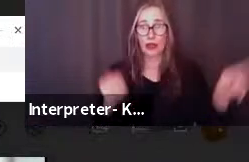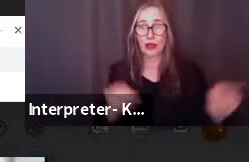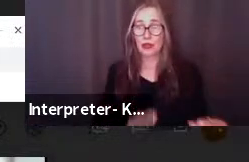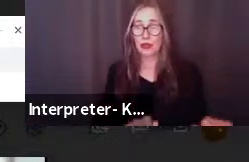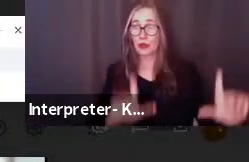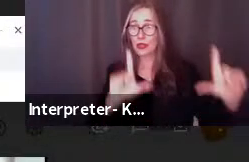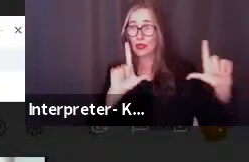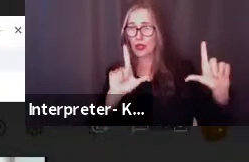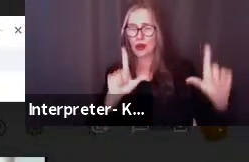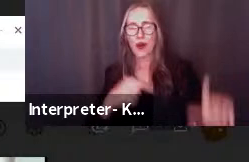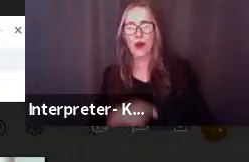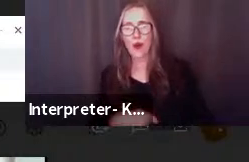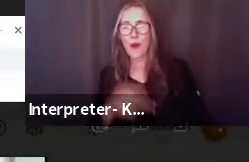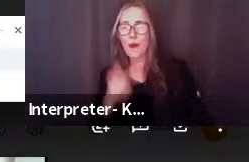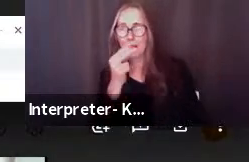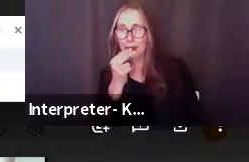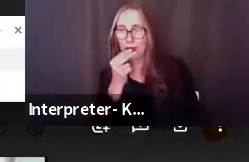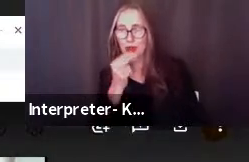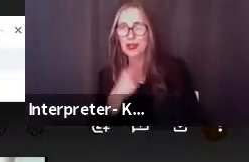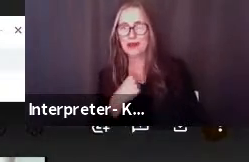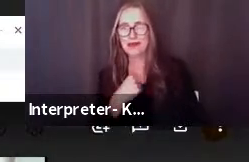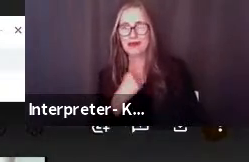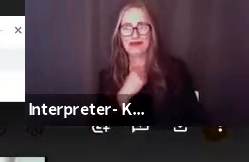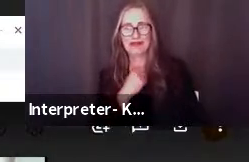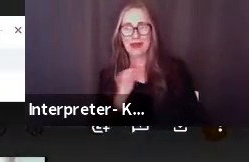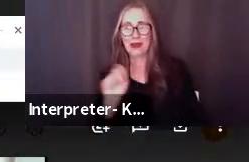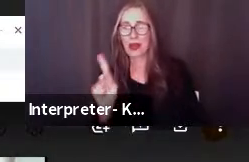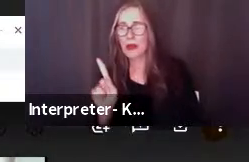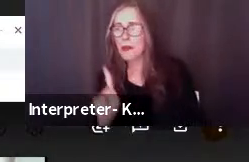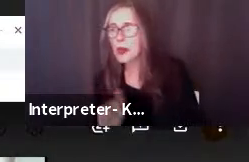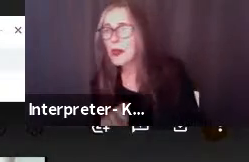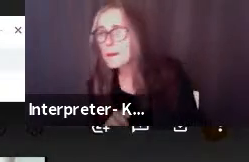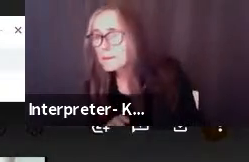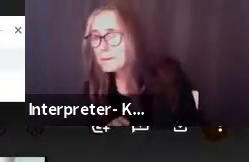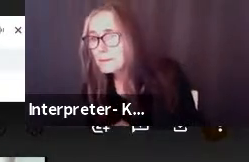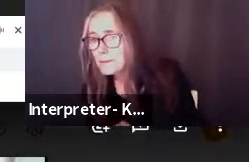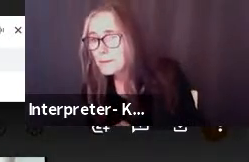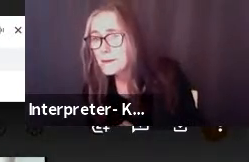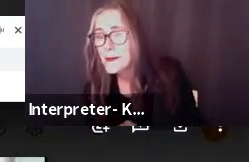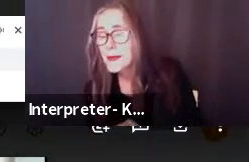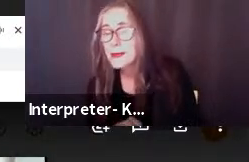i was muted okay okay